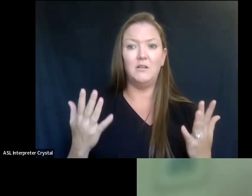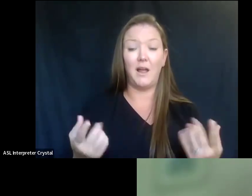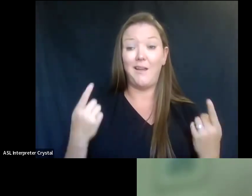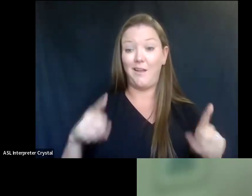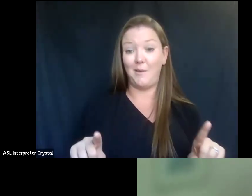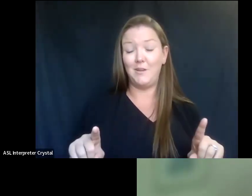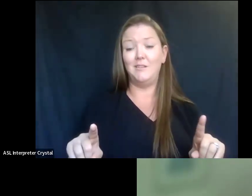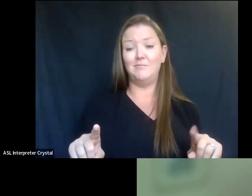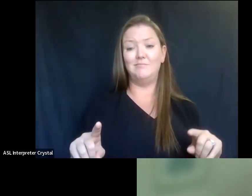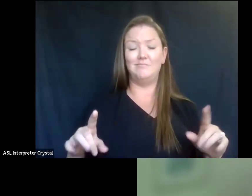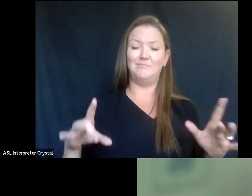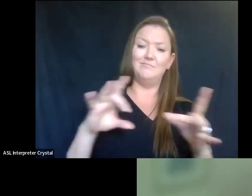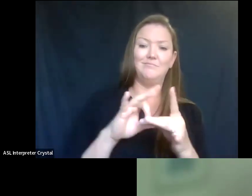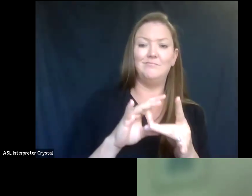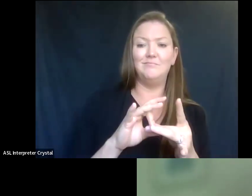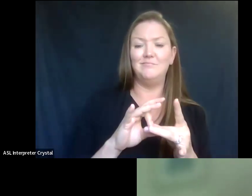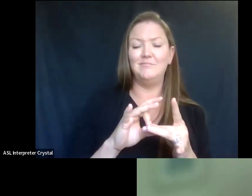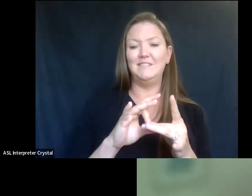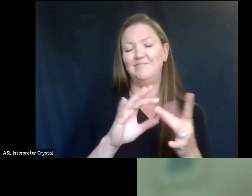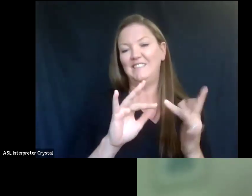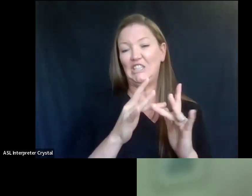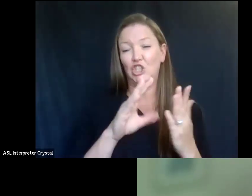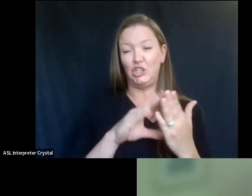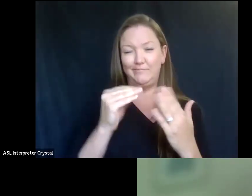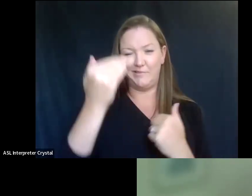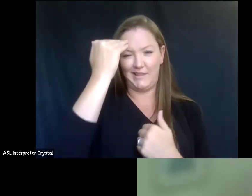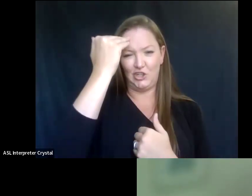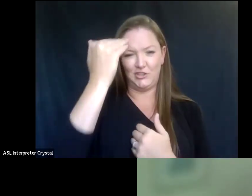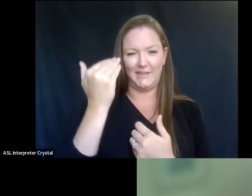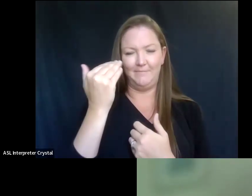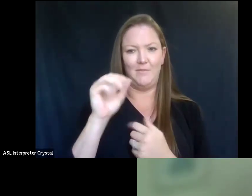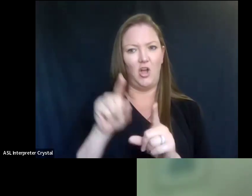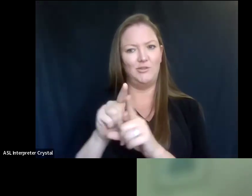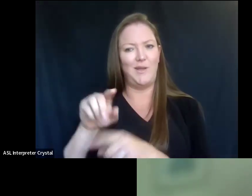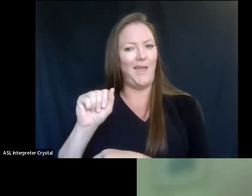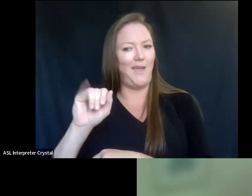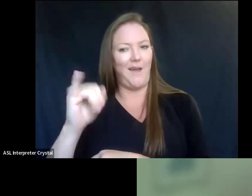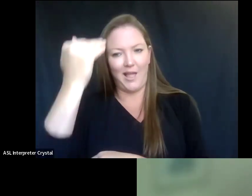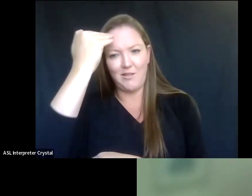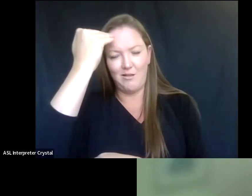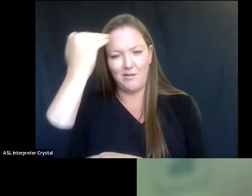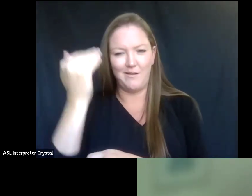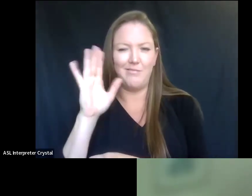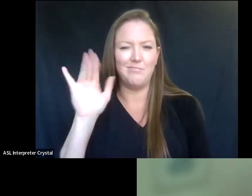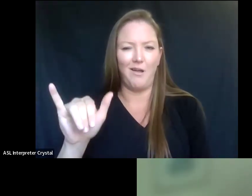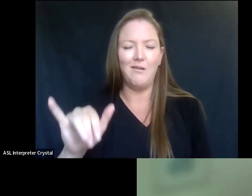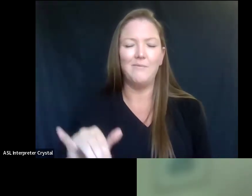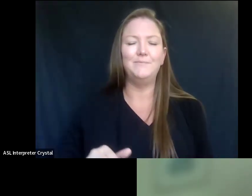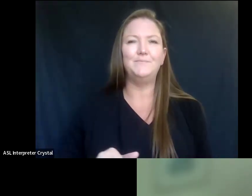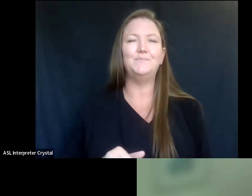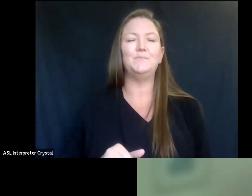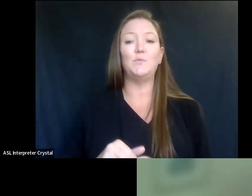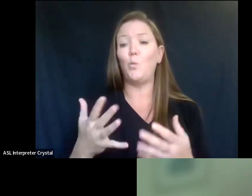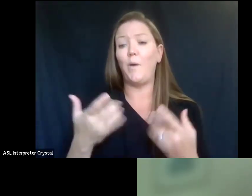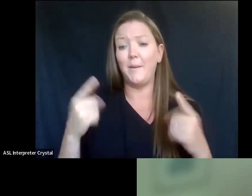of this digital literacy piece becomes super, super important, and AI literacy as well. And what happens is, when